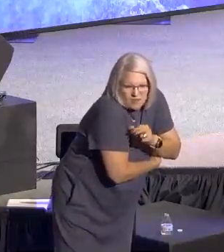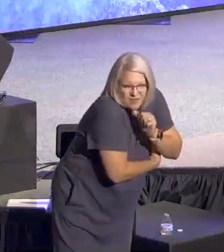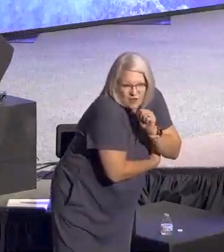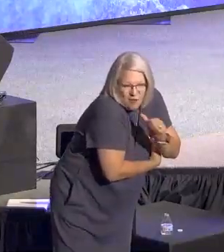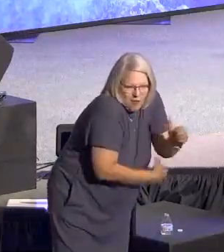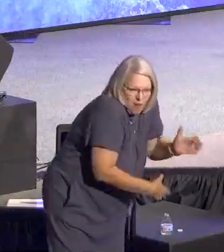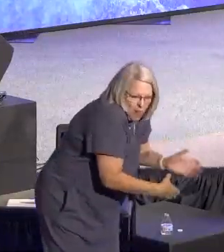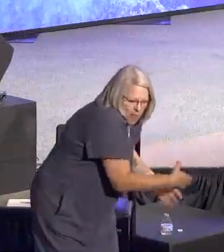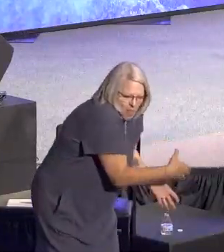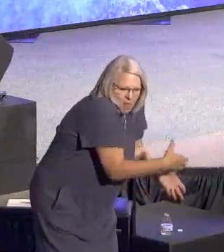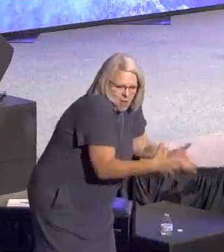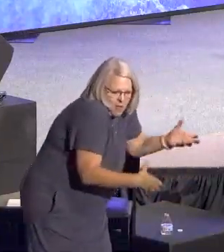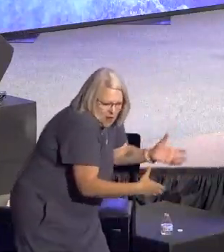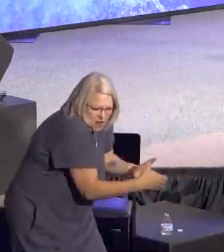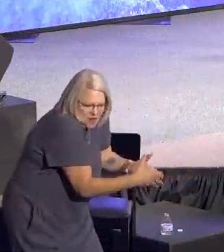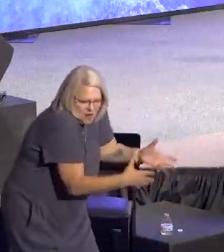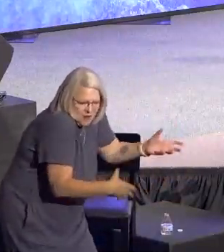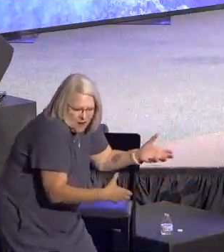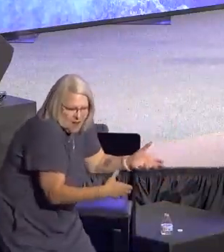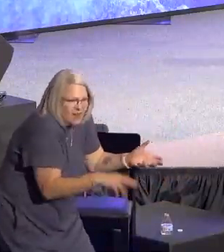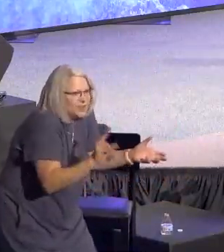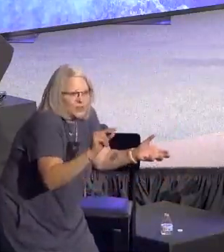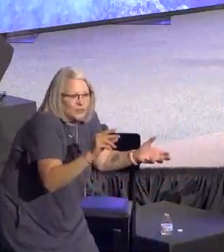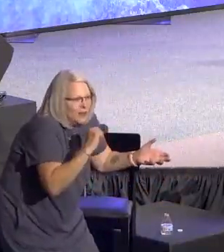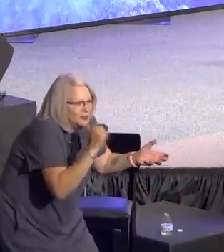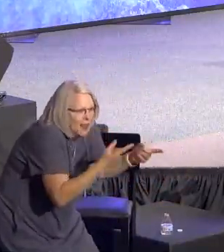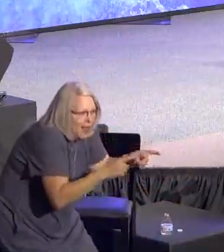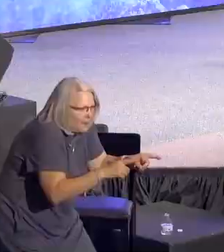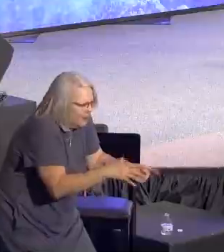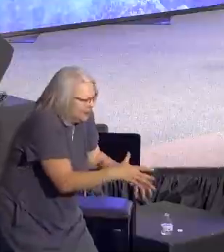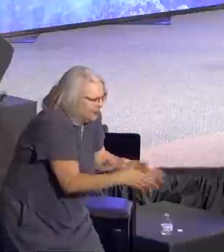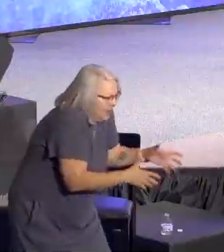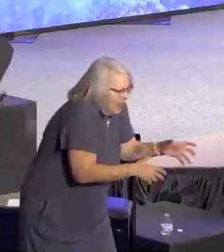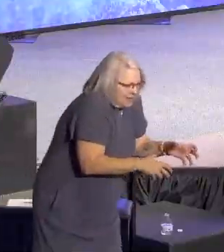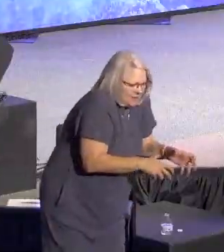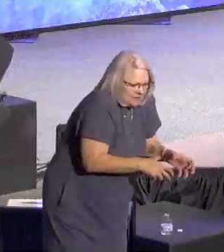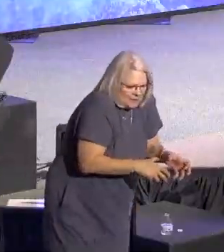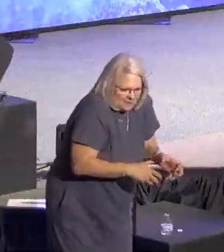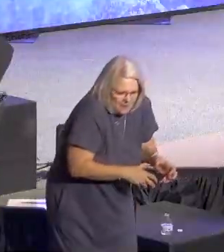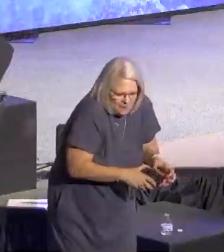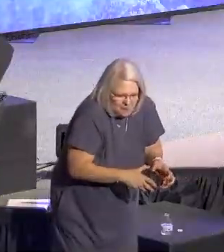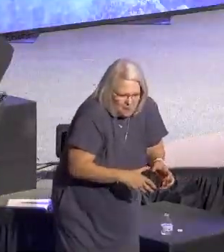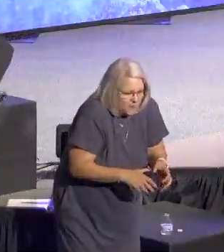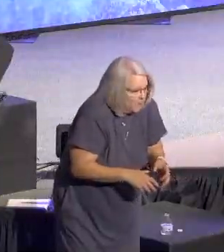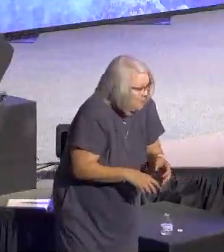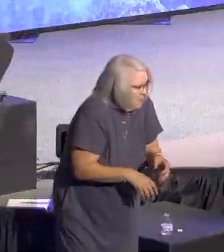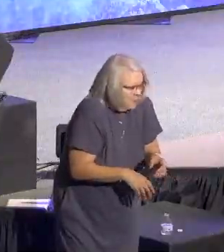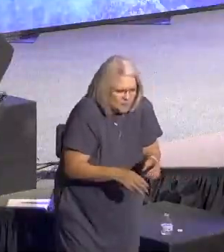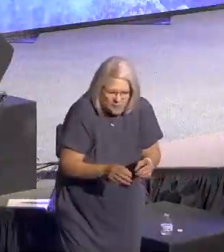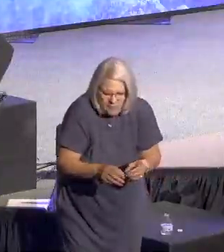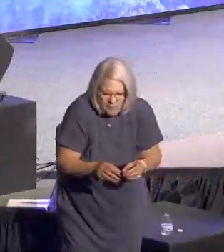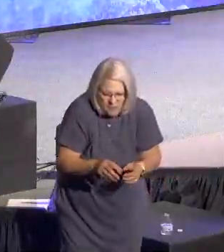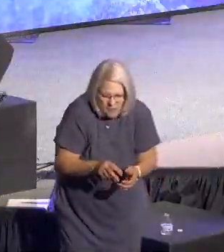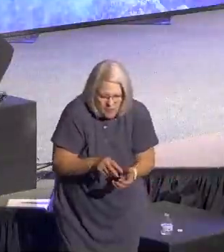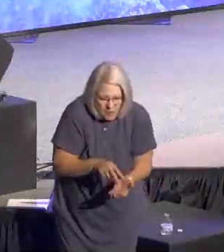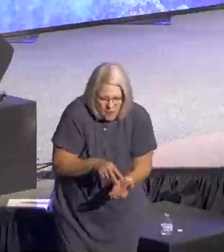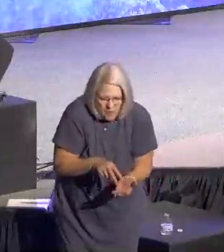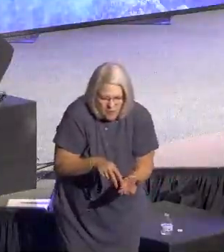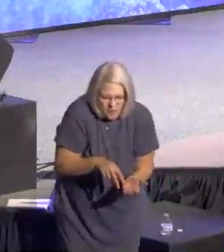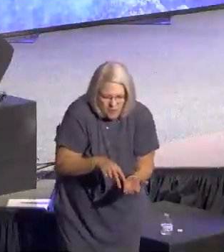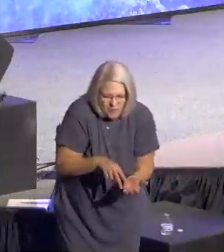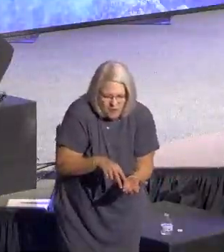down the tree. Wasn't going to happen. Eventually had to let go and fall into that